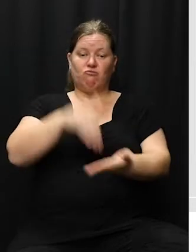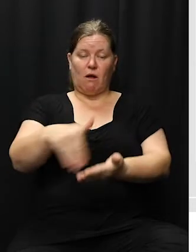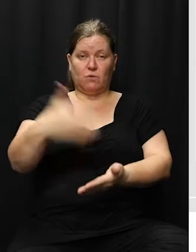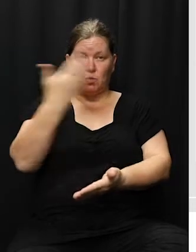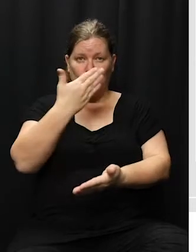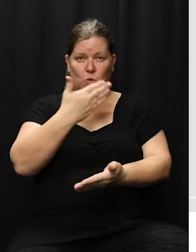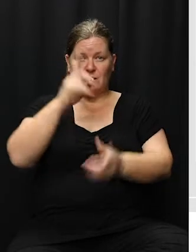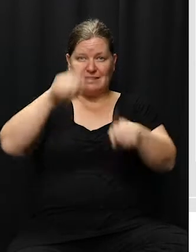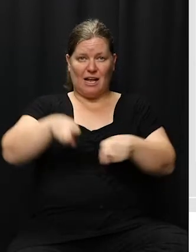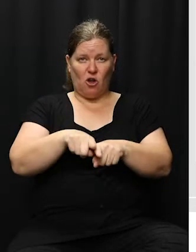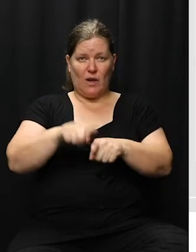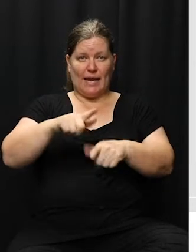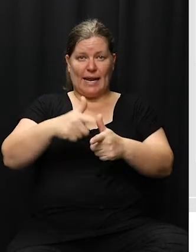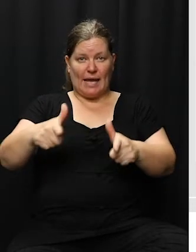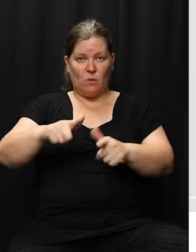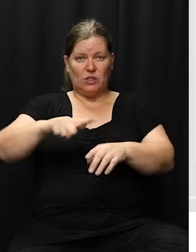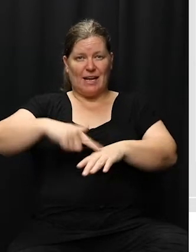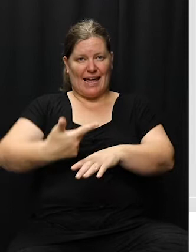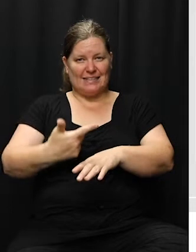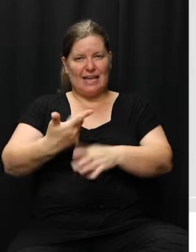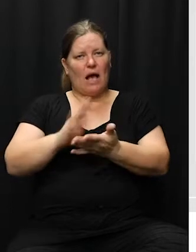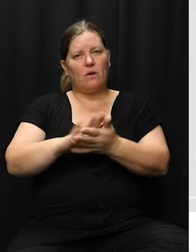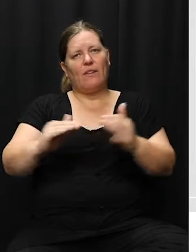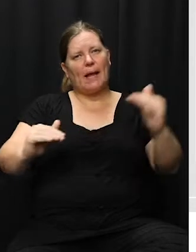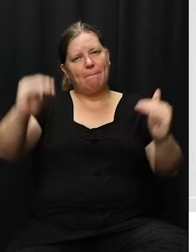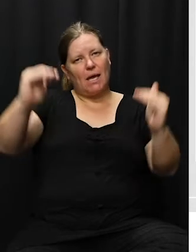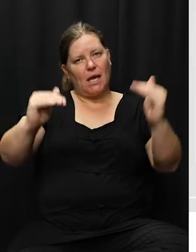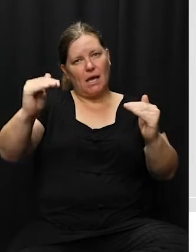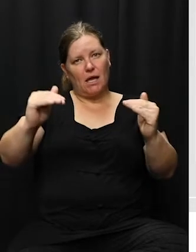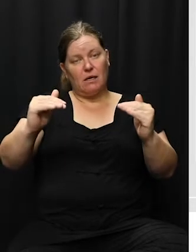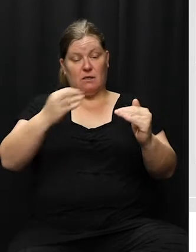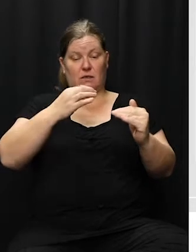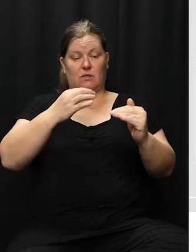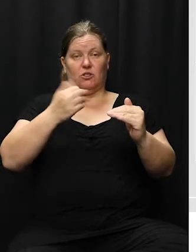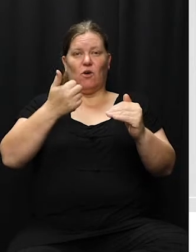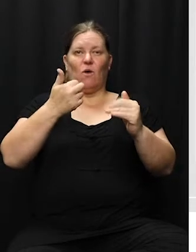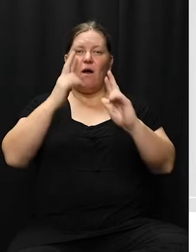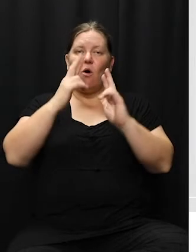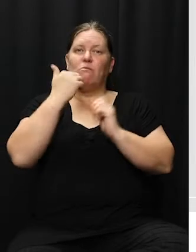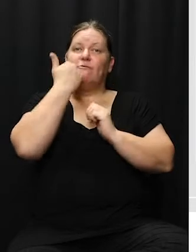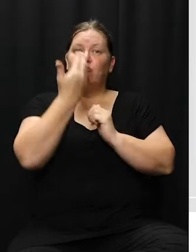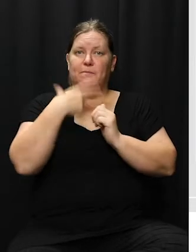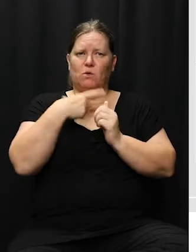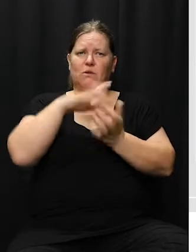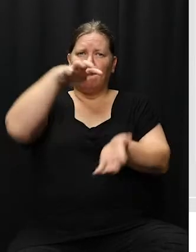other children who arrived at school late, who started learning language late, how do they compare?